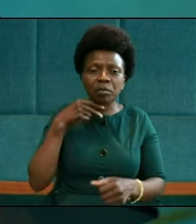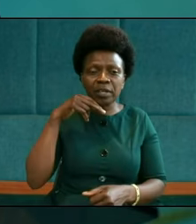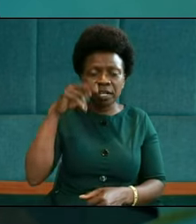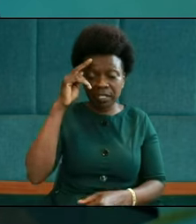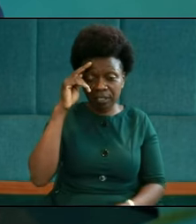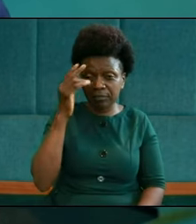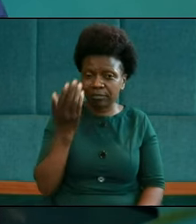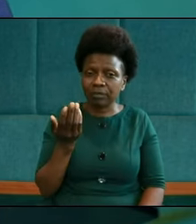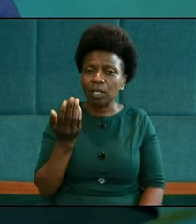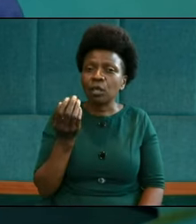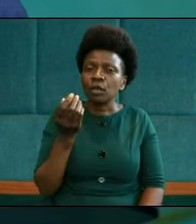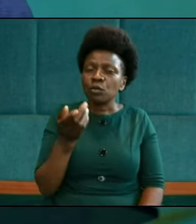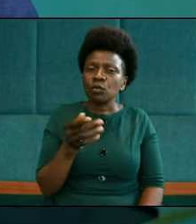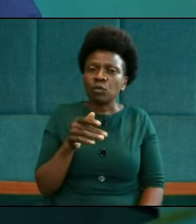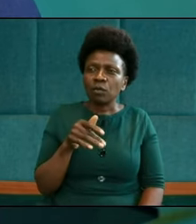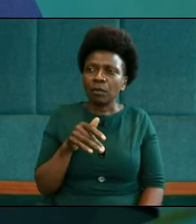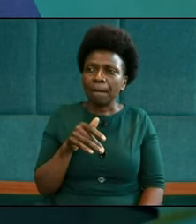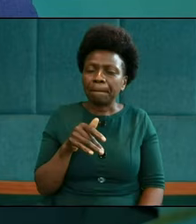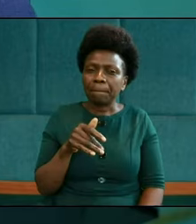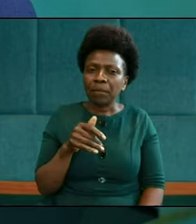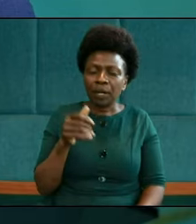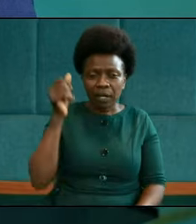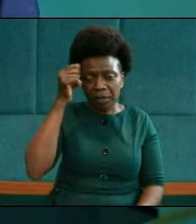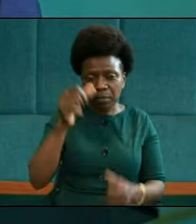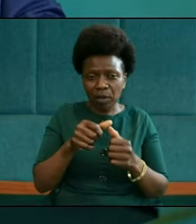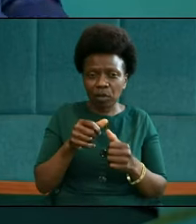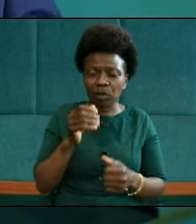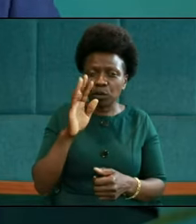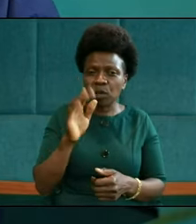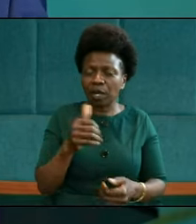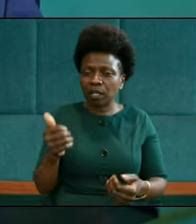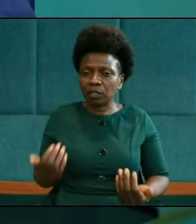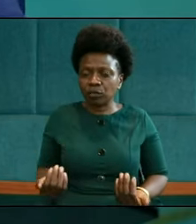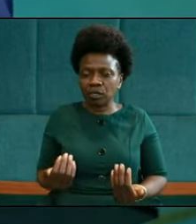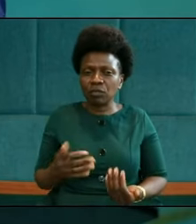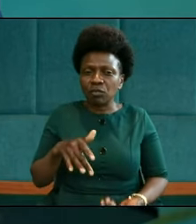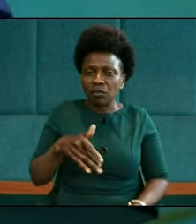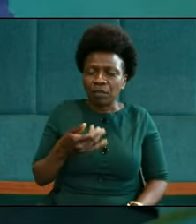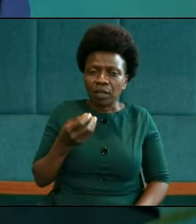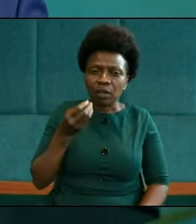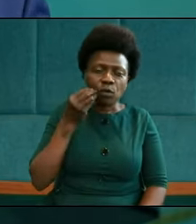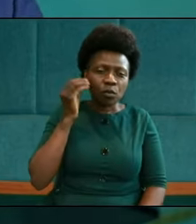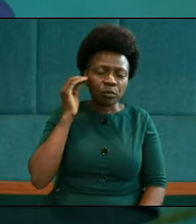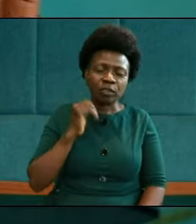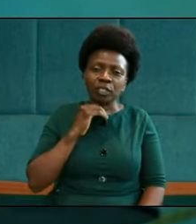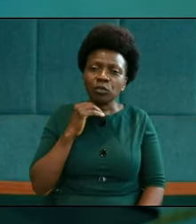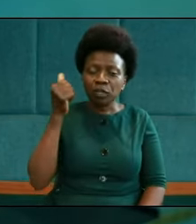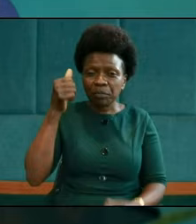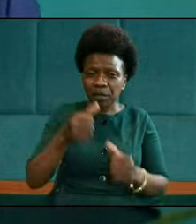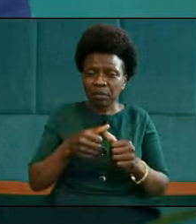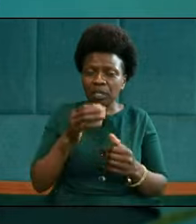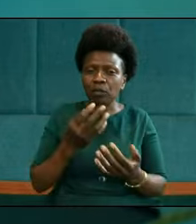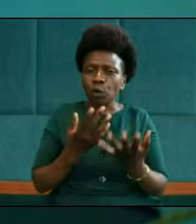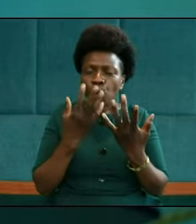homesick. You just remember your siblings, you feel you are homesick. You just remember the